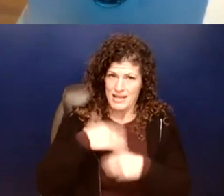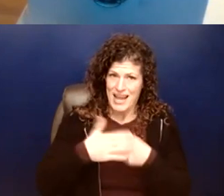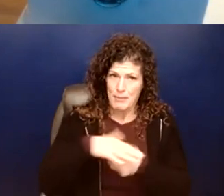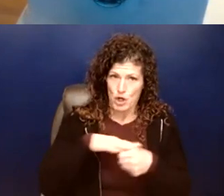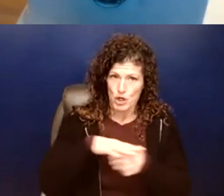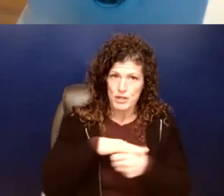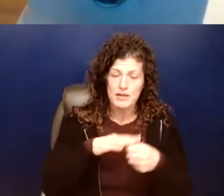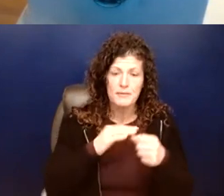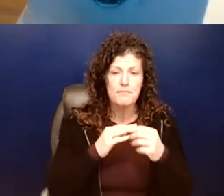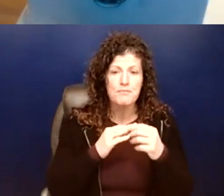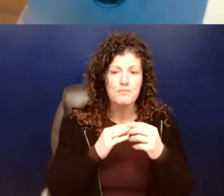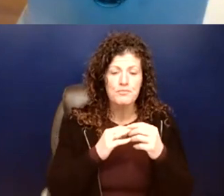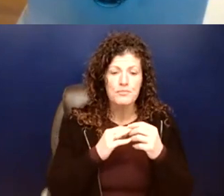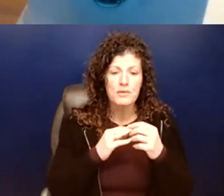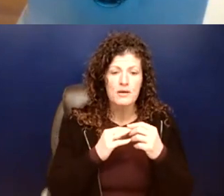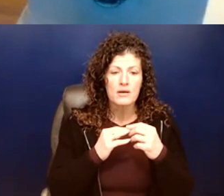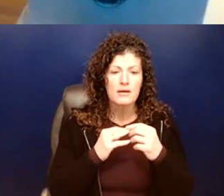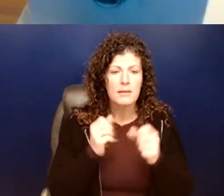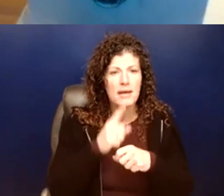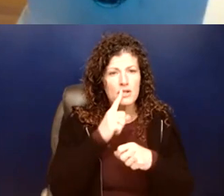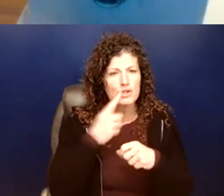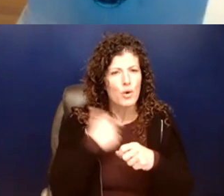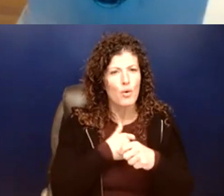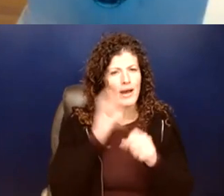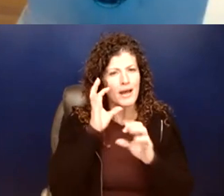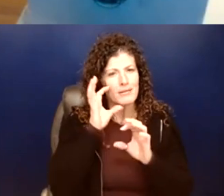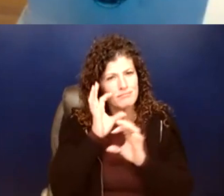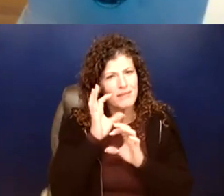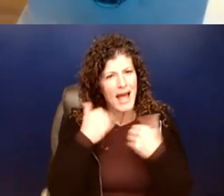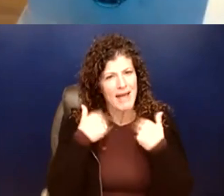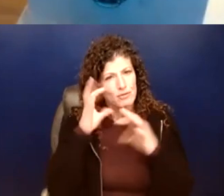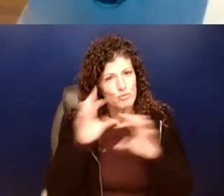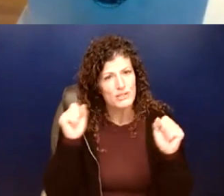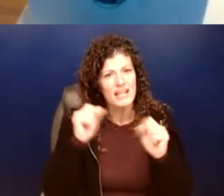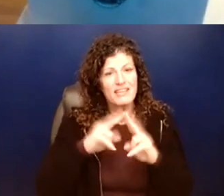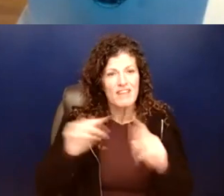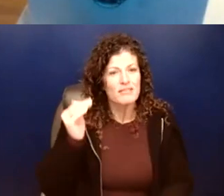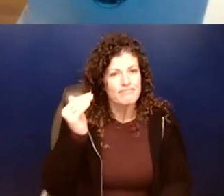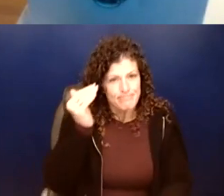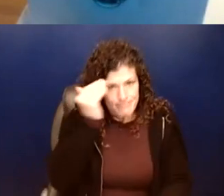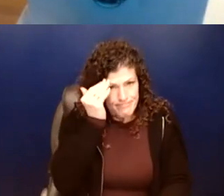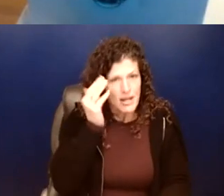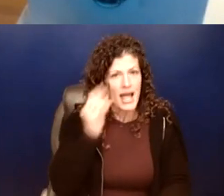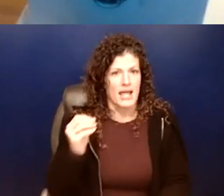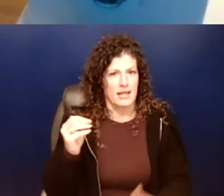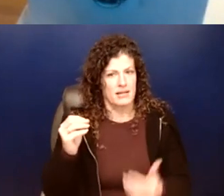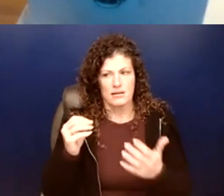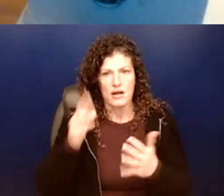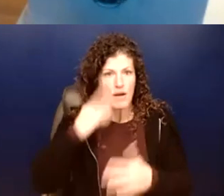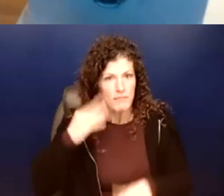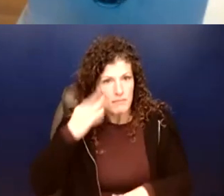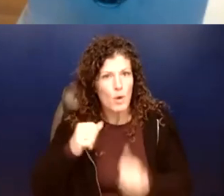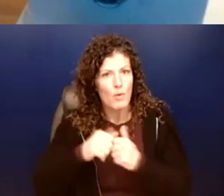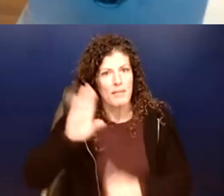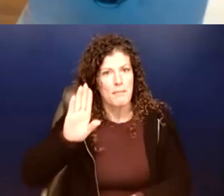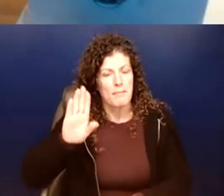this into mind, is that having someone that is just really knowledgeable and well aware of the Boston systems and Boston's history.